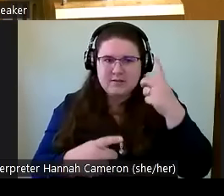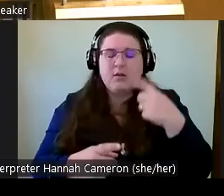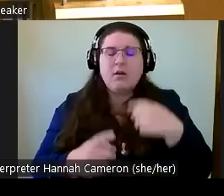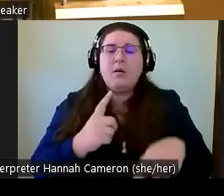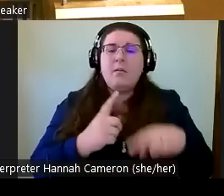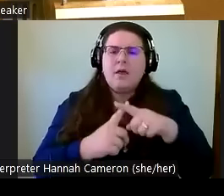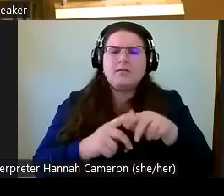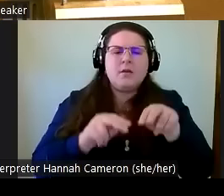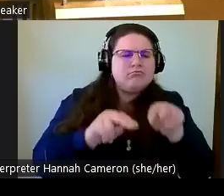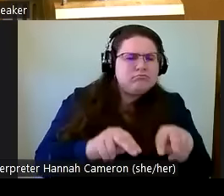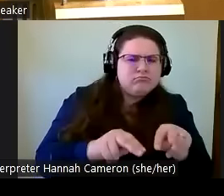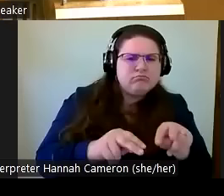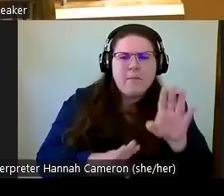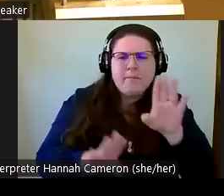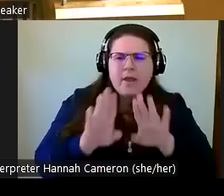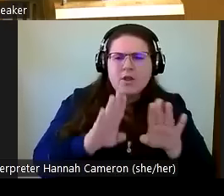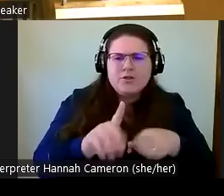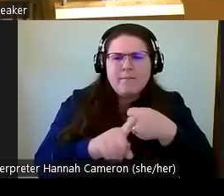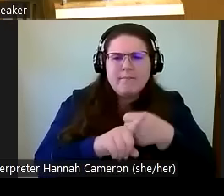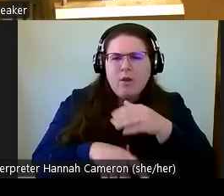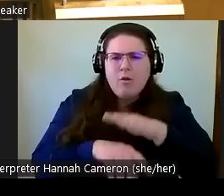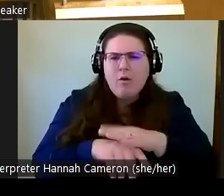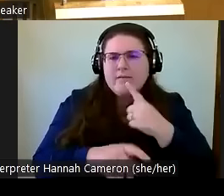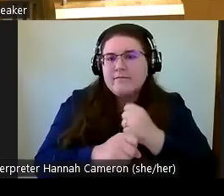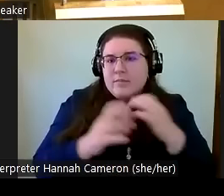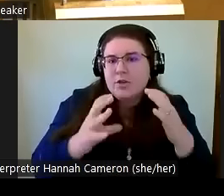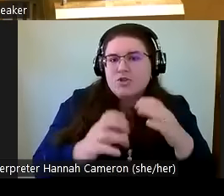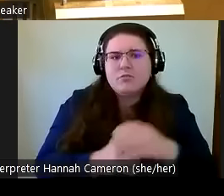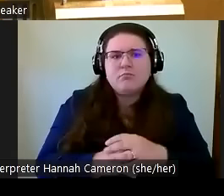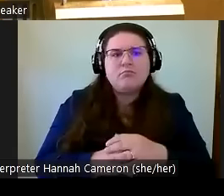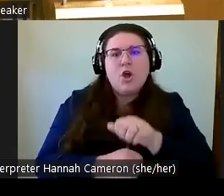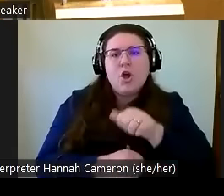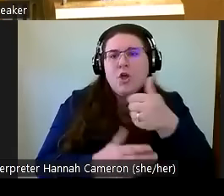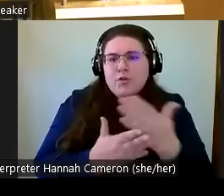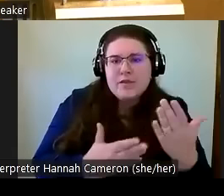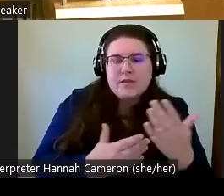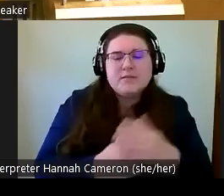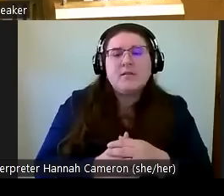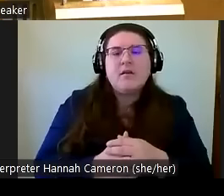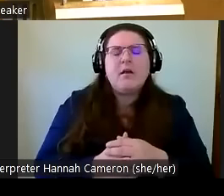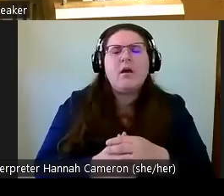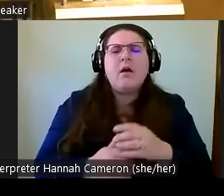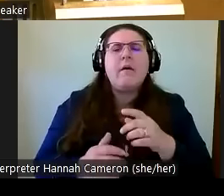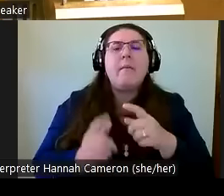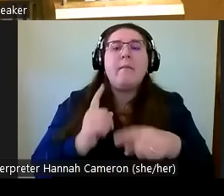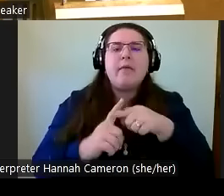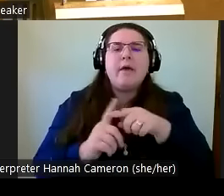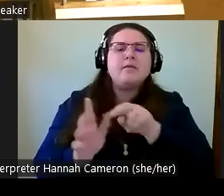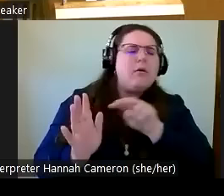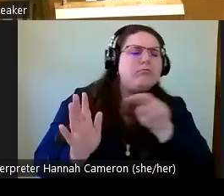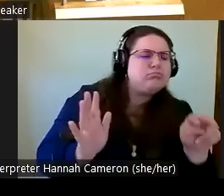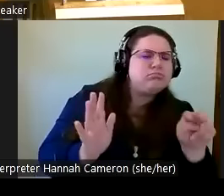on inflammation. And we identify other processes that contribute and change someone's disease